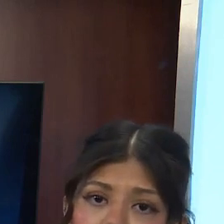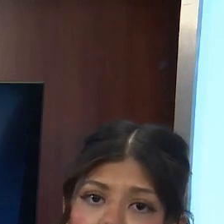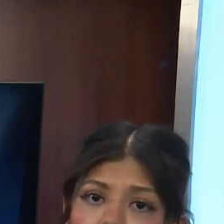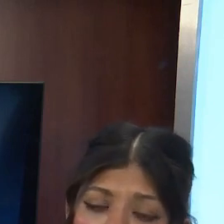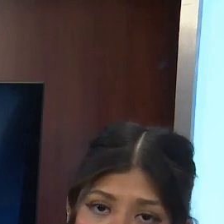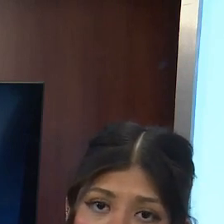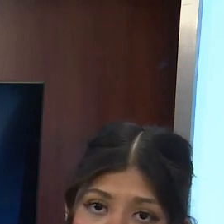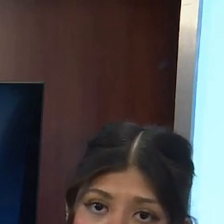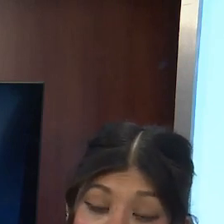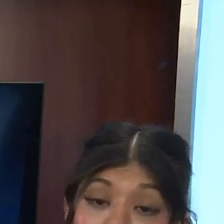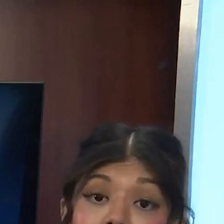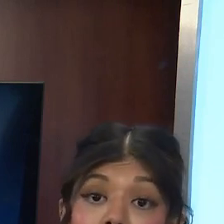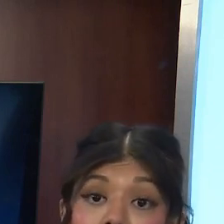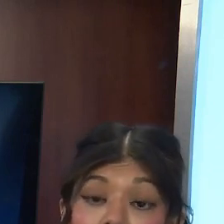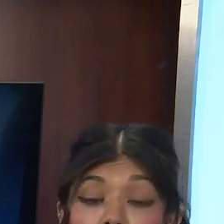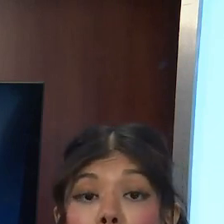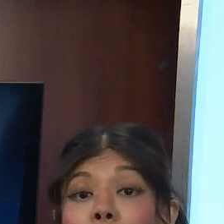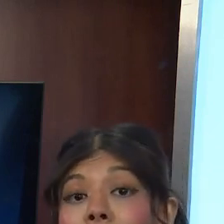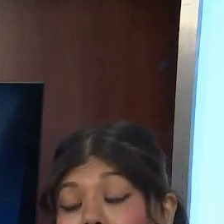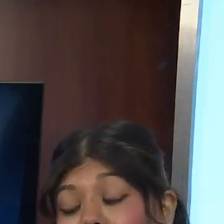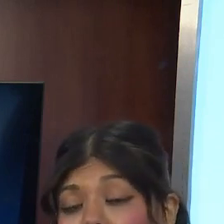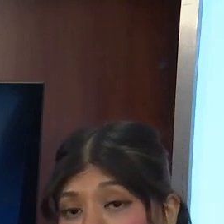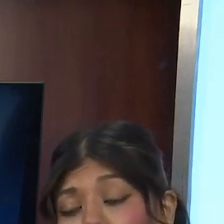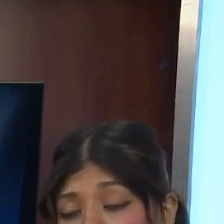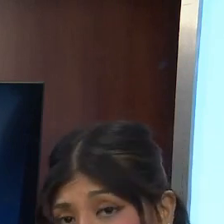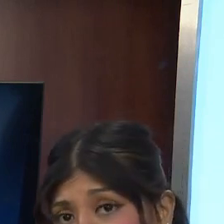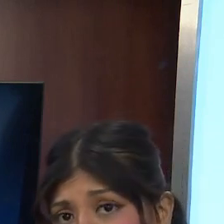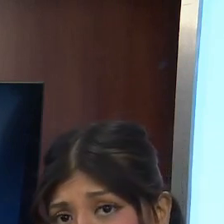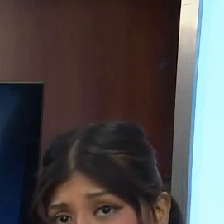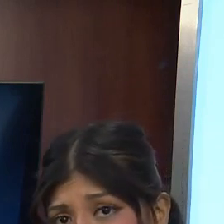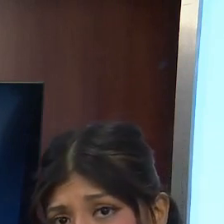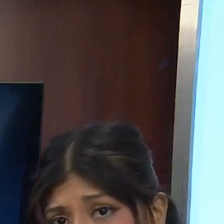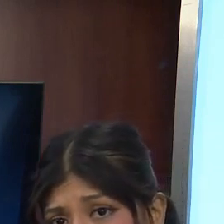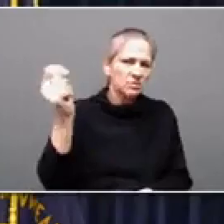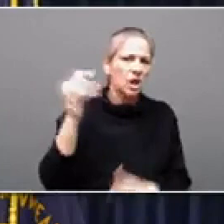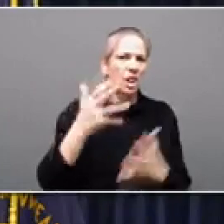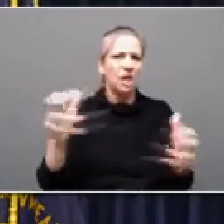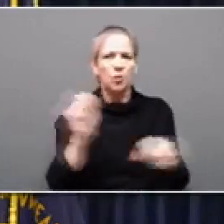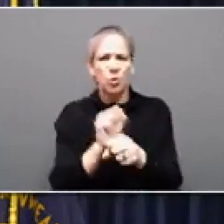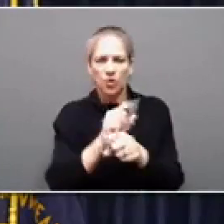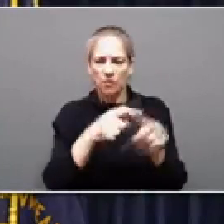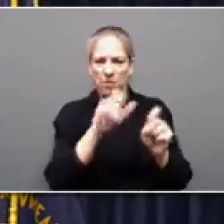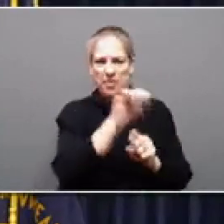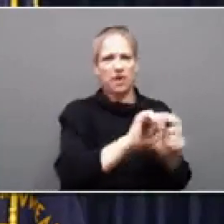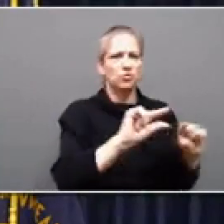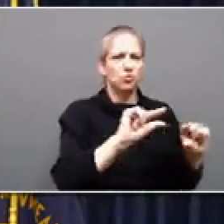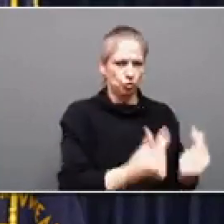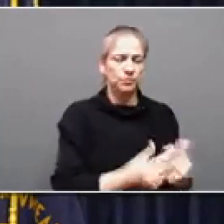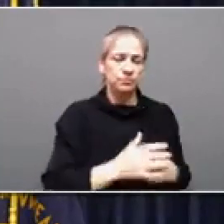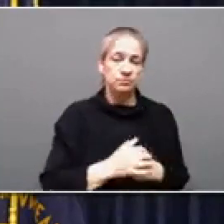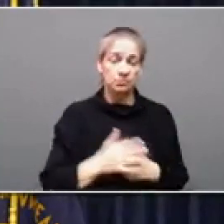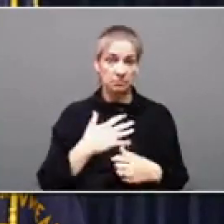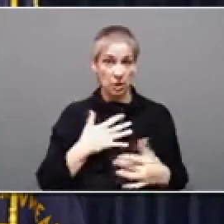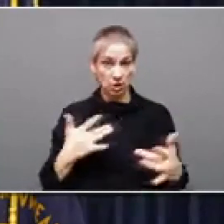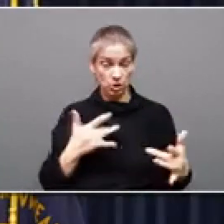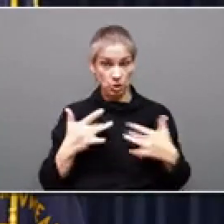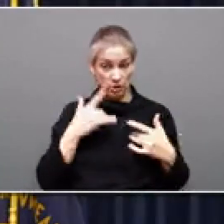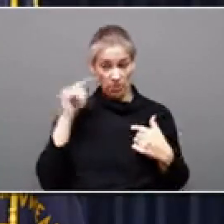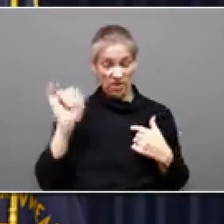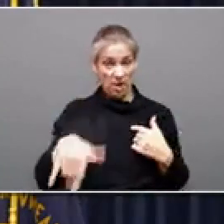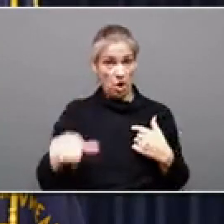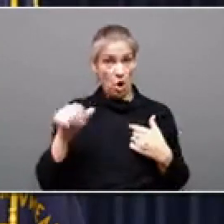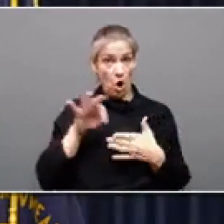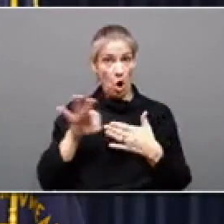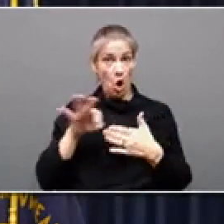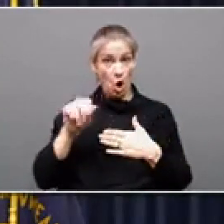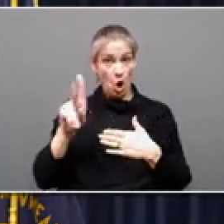about this report. He says he's concerned over how the audit was done. My concern with this audit is it was done outside of